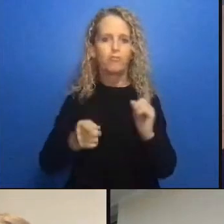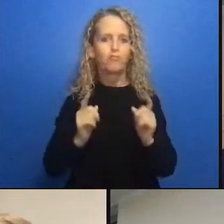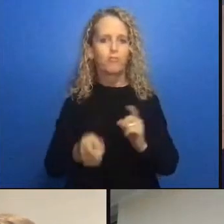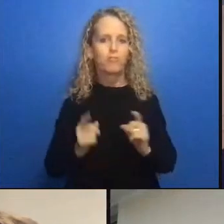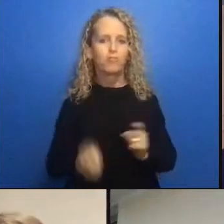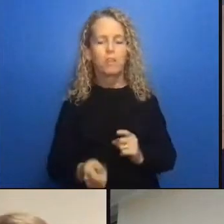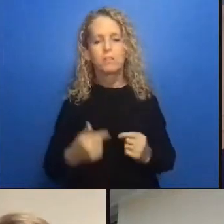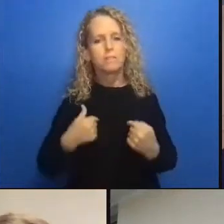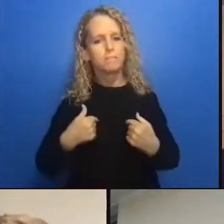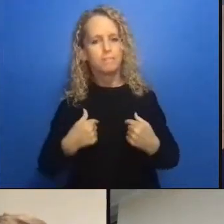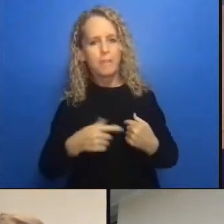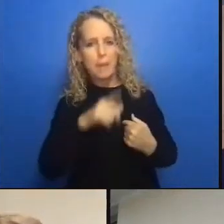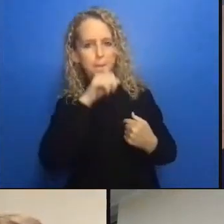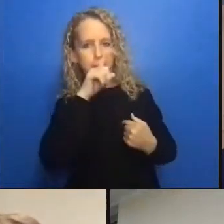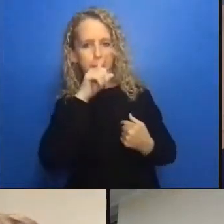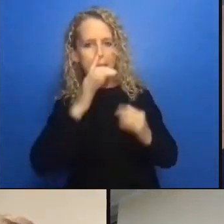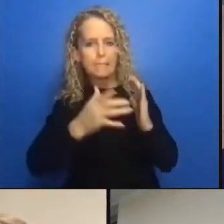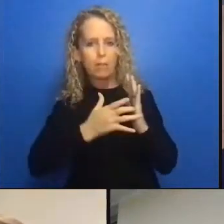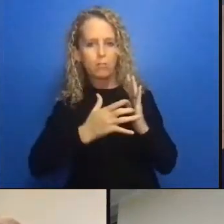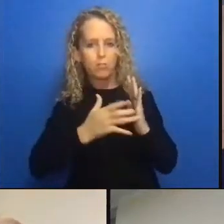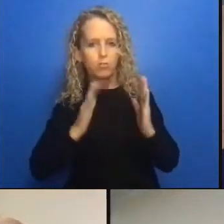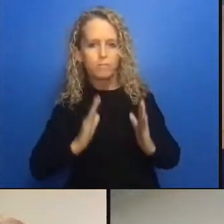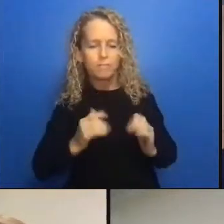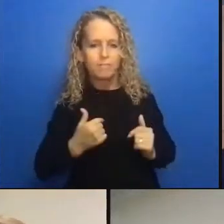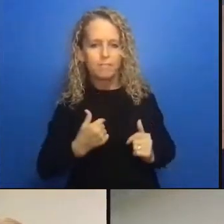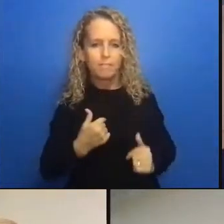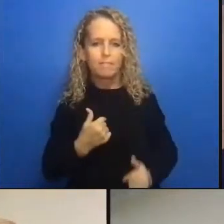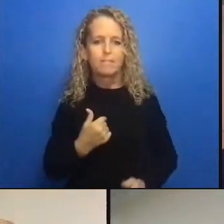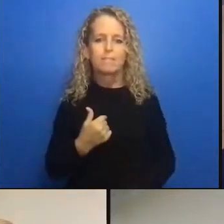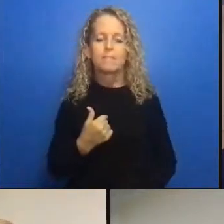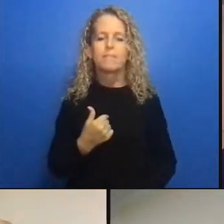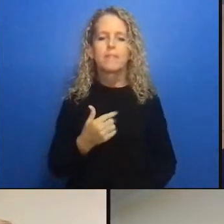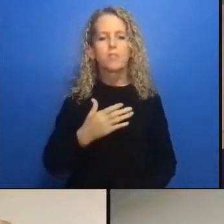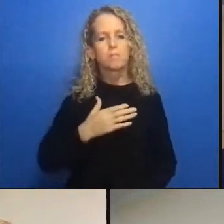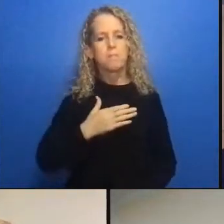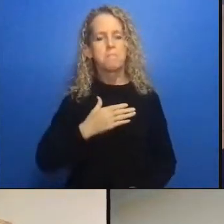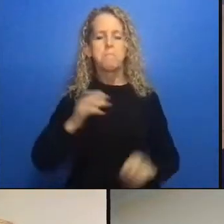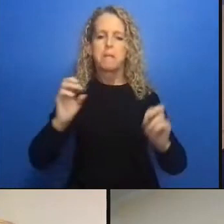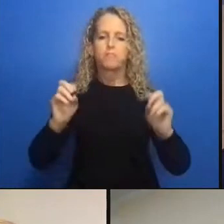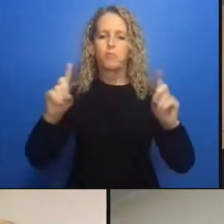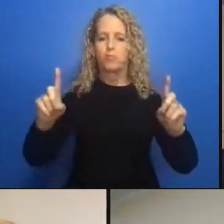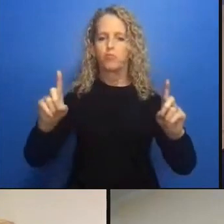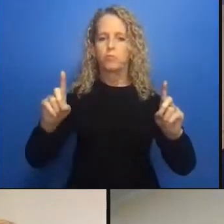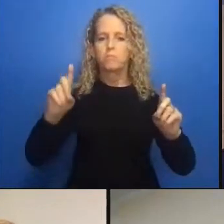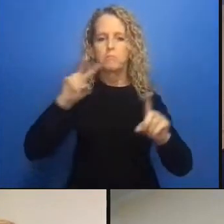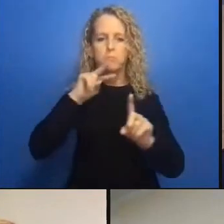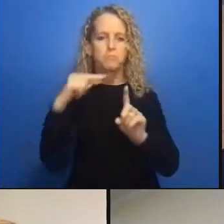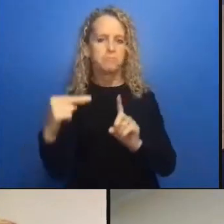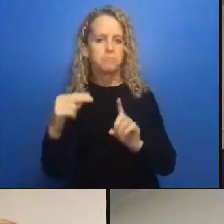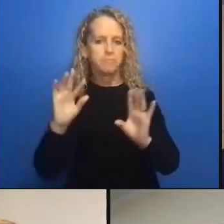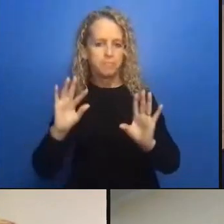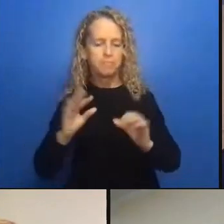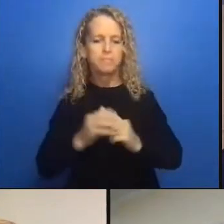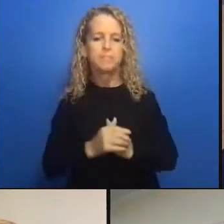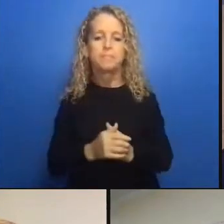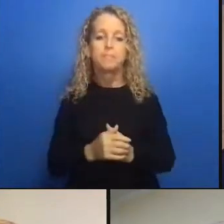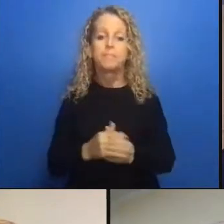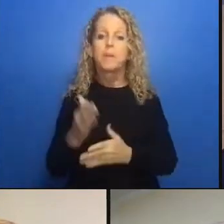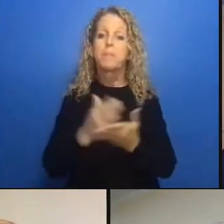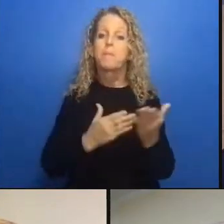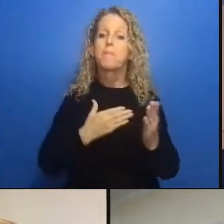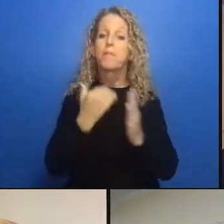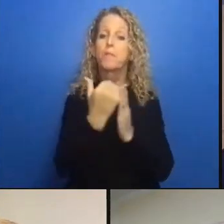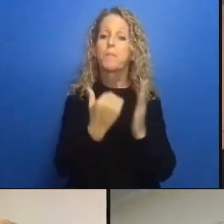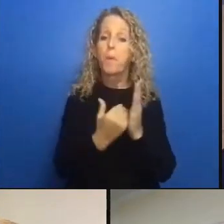person. This is me from an education perspective. And so part of our report and part of our discussion in